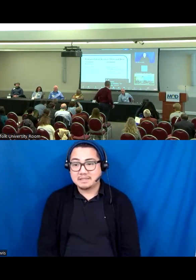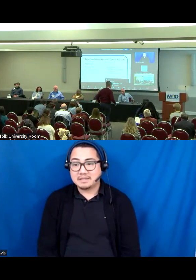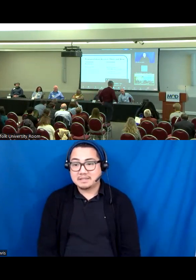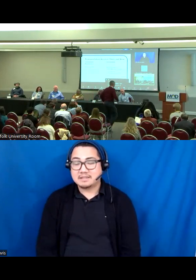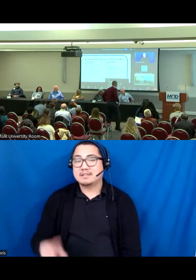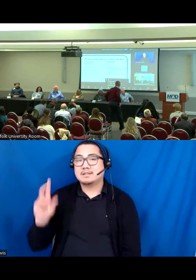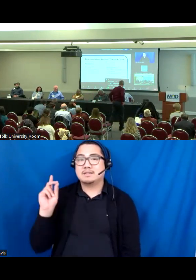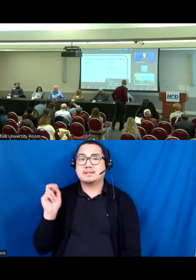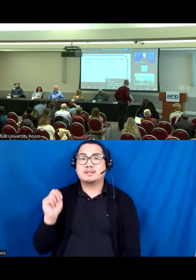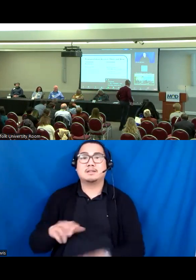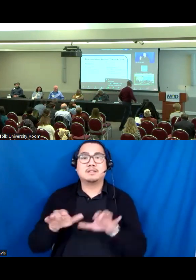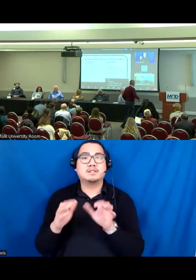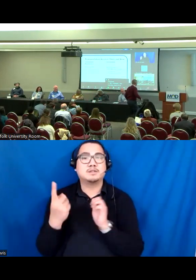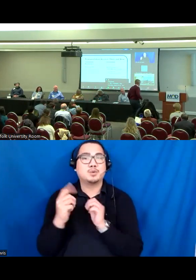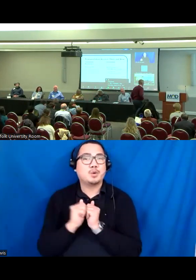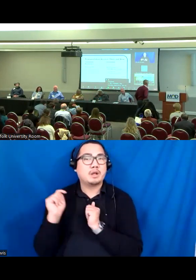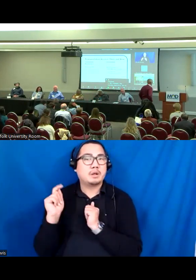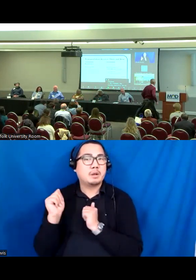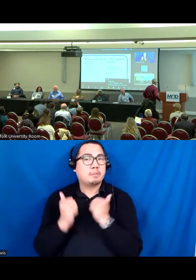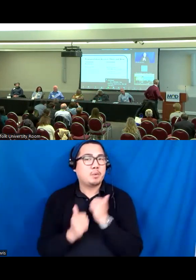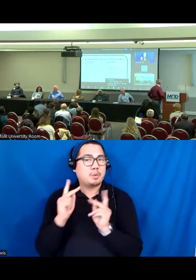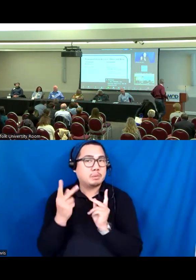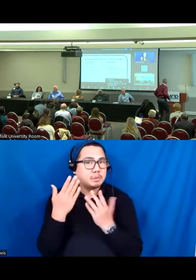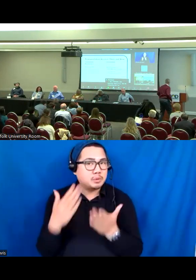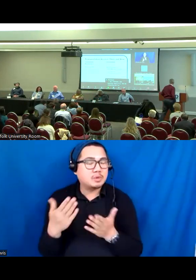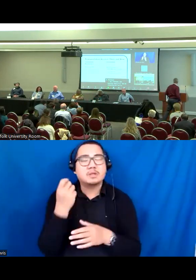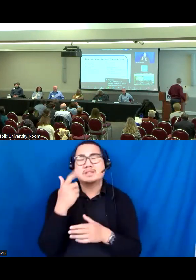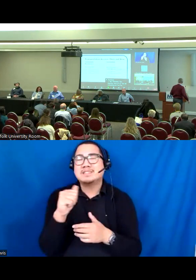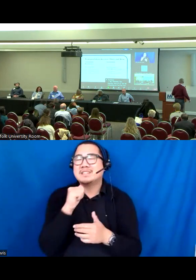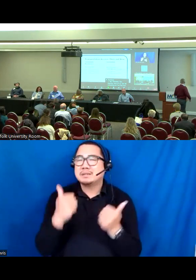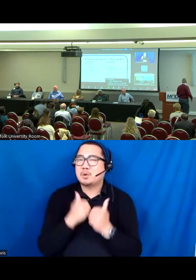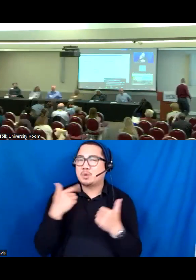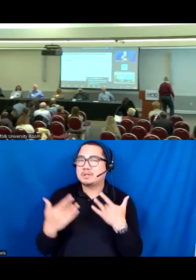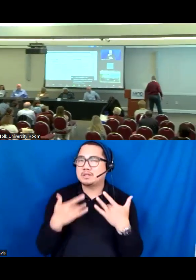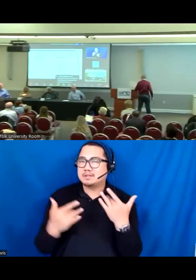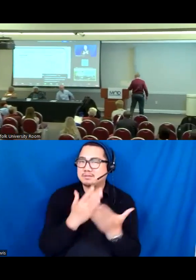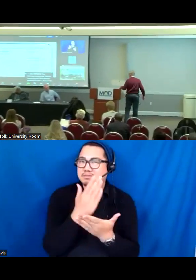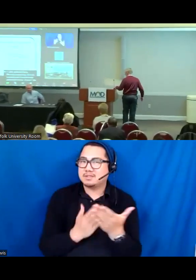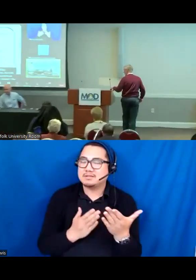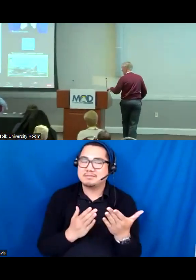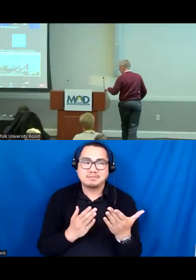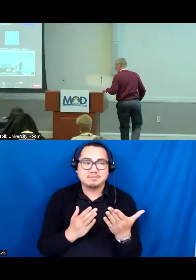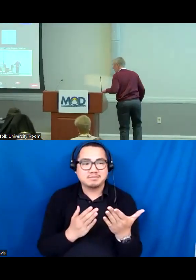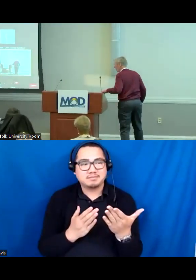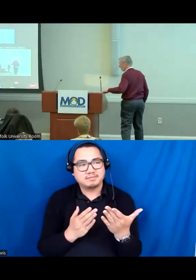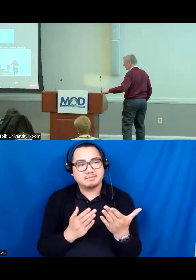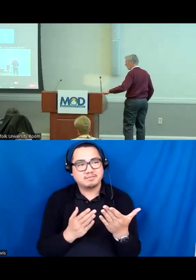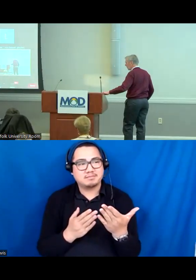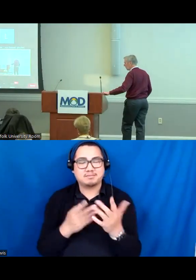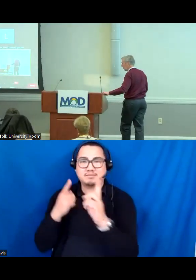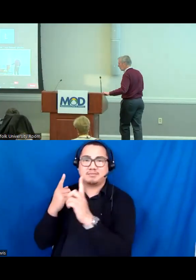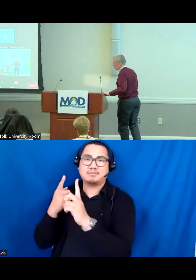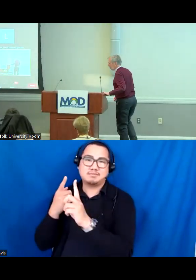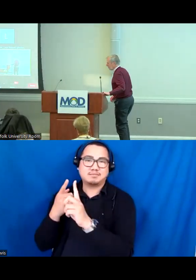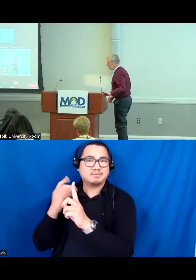Dan did something with Tara that most people don't know. And it wasn't the most exciting thing to get to social justice, which it